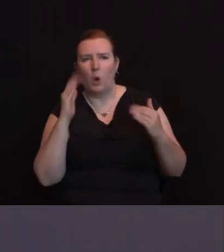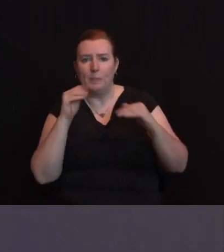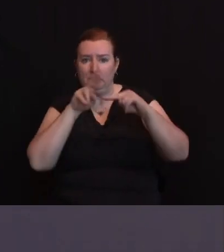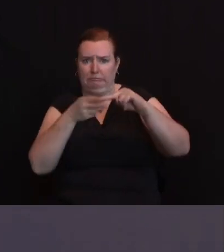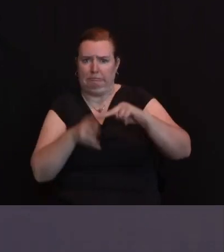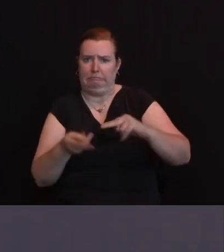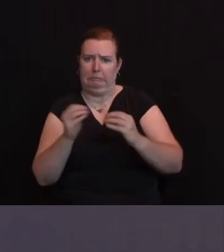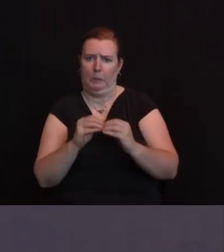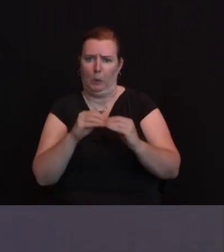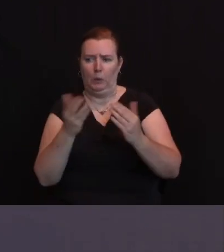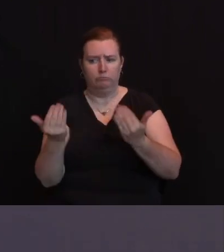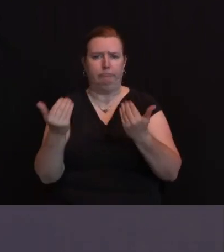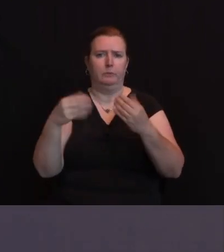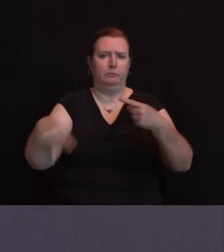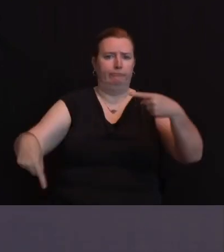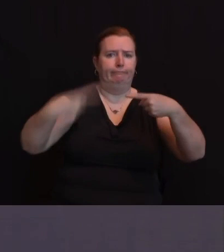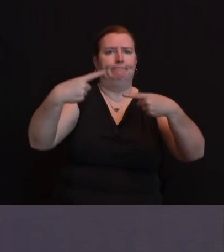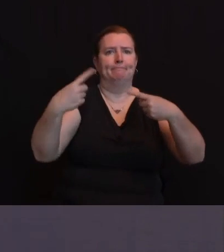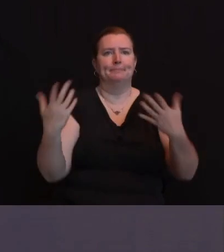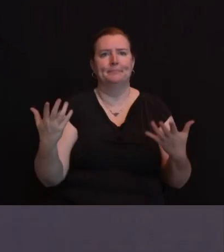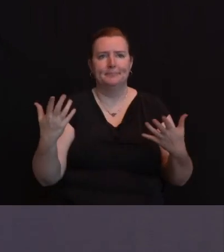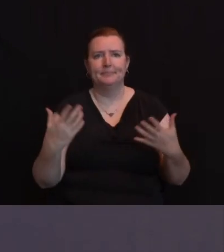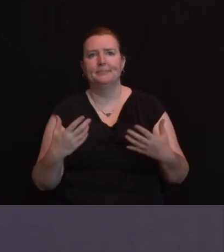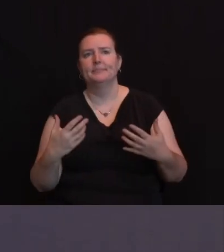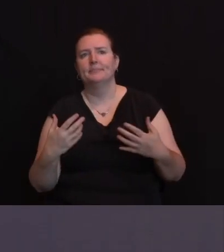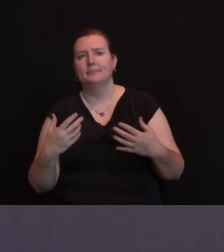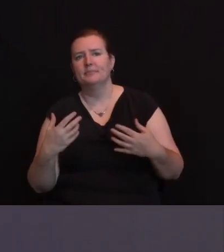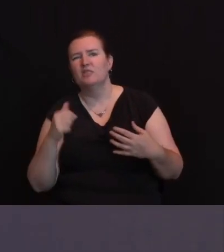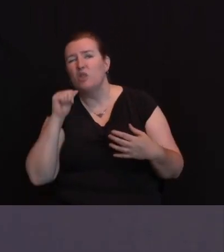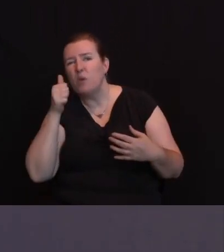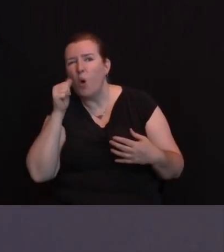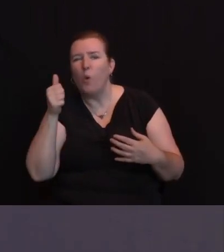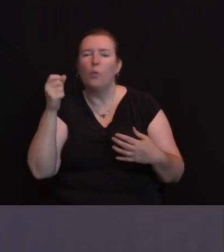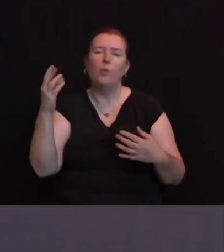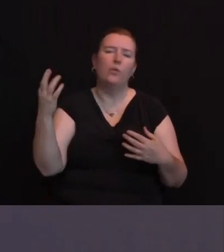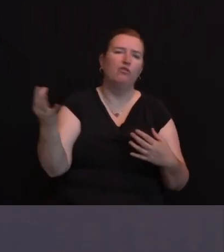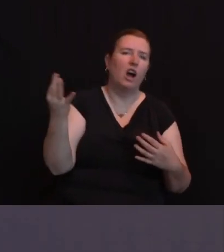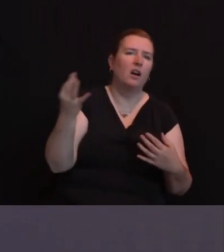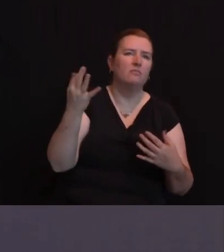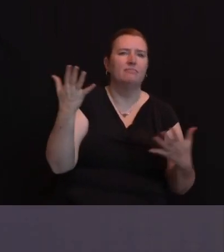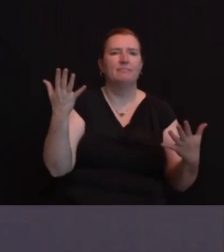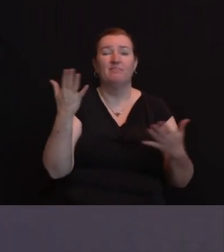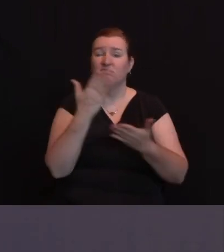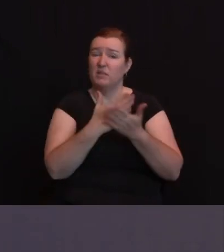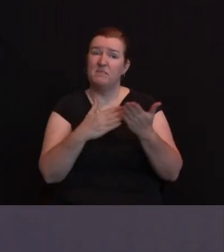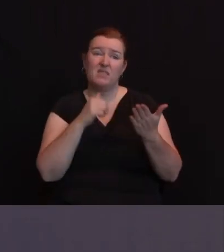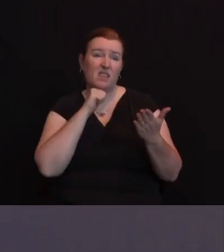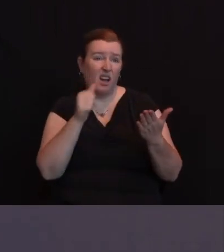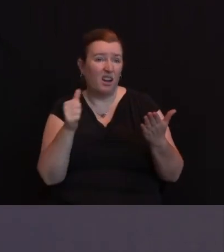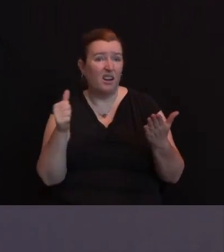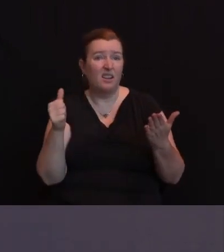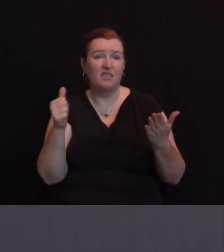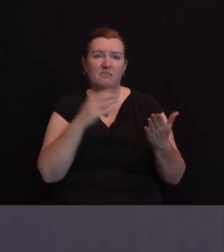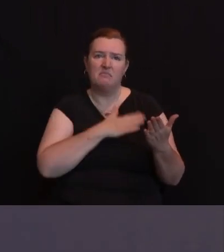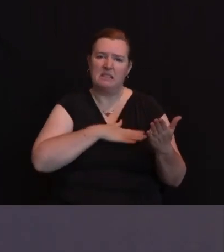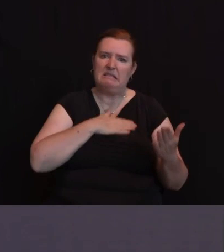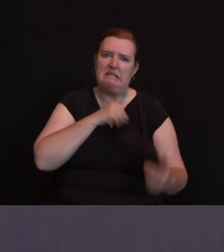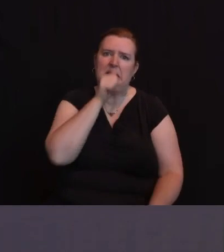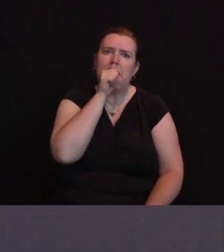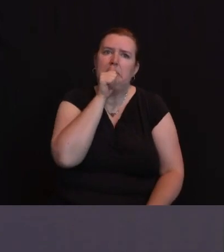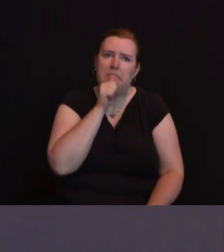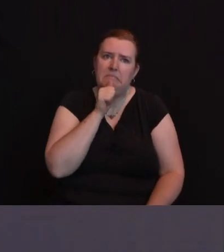back up and running in the next day or two, but some of you will not be. And so please bear with the electric